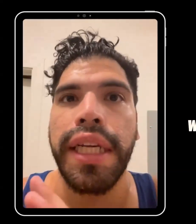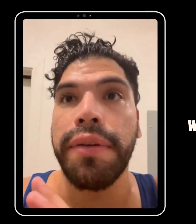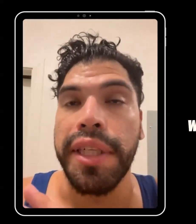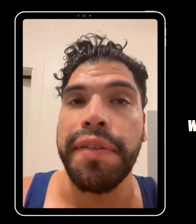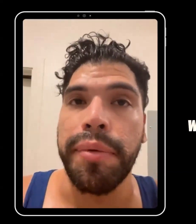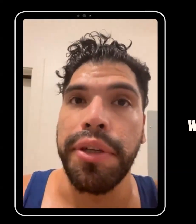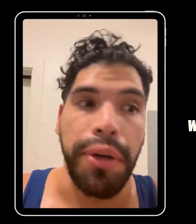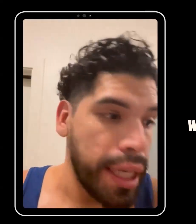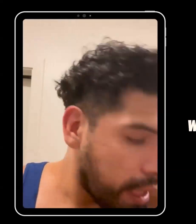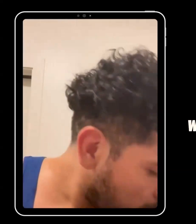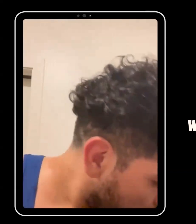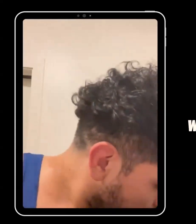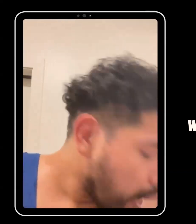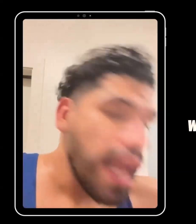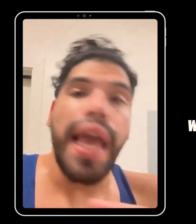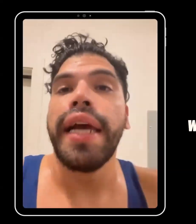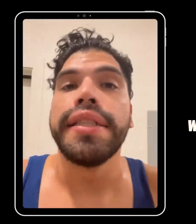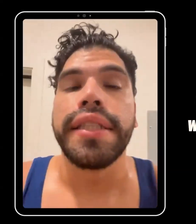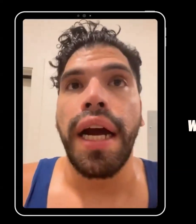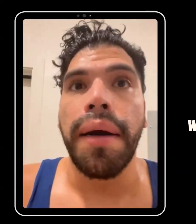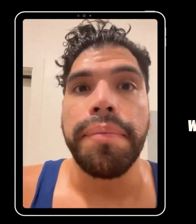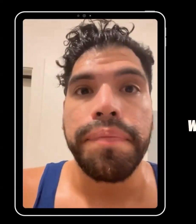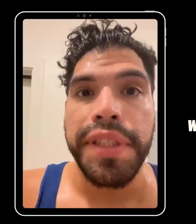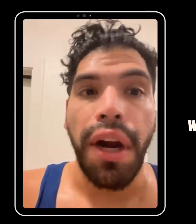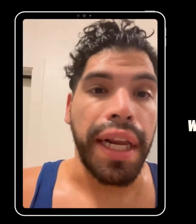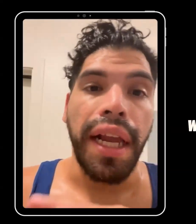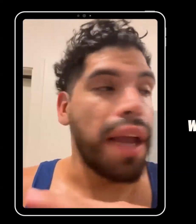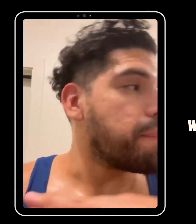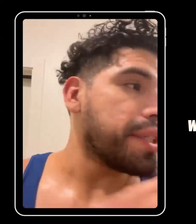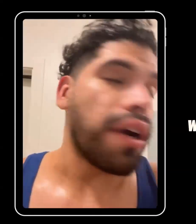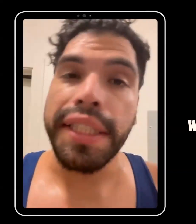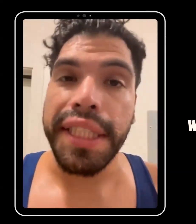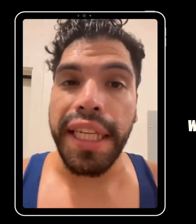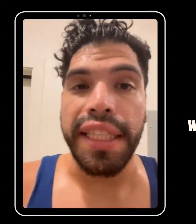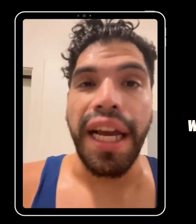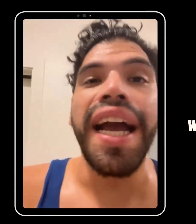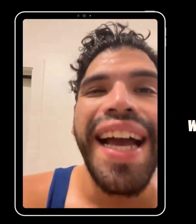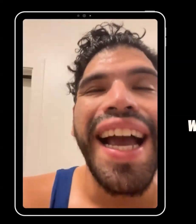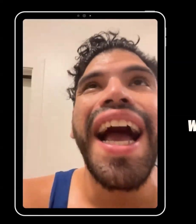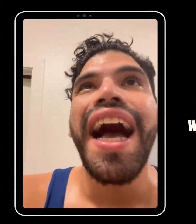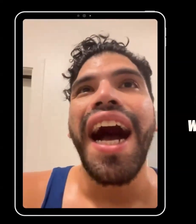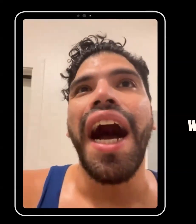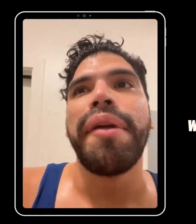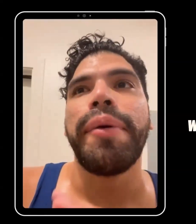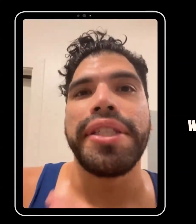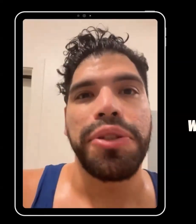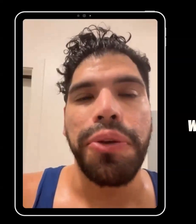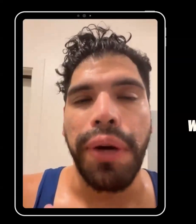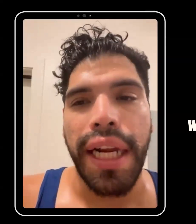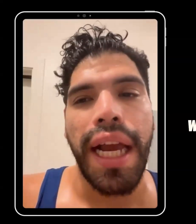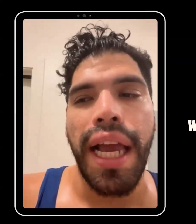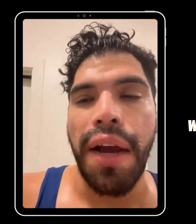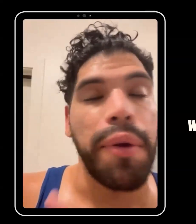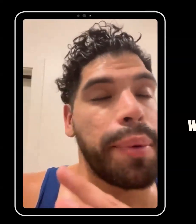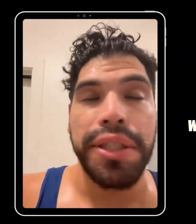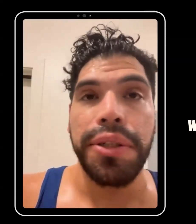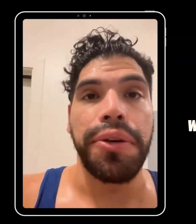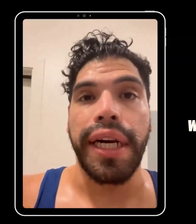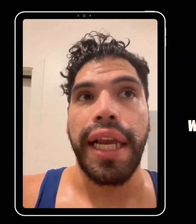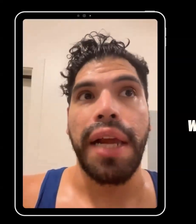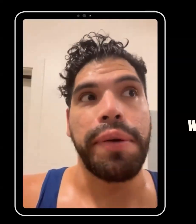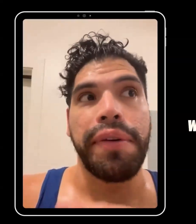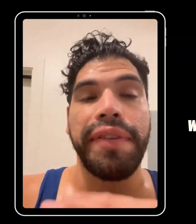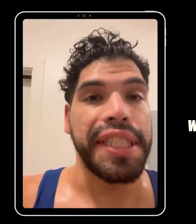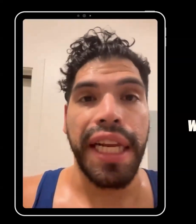to work and people were going to work. And my job being we went to work or we